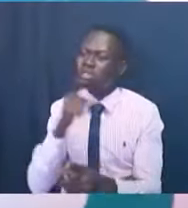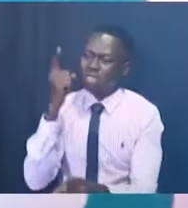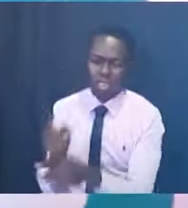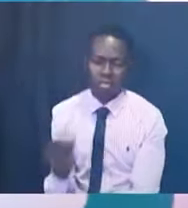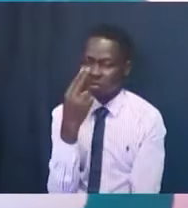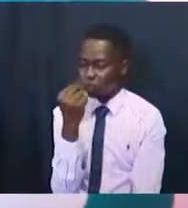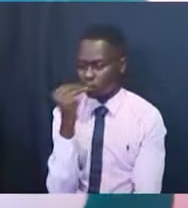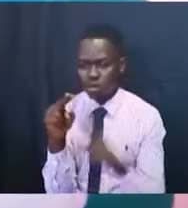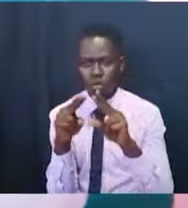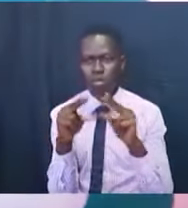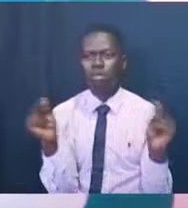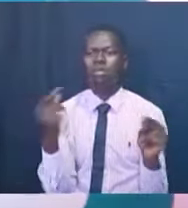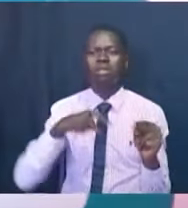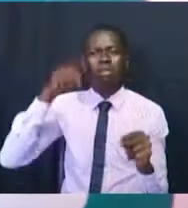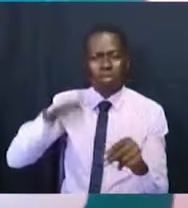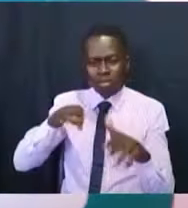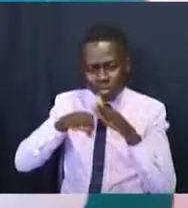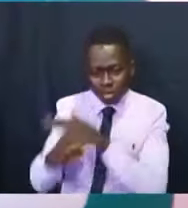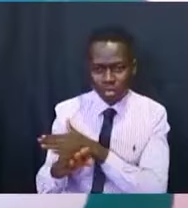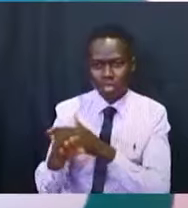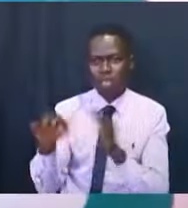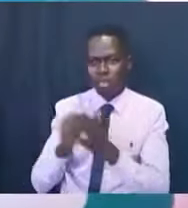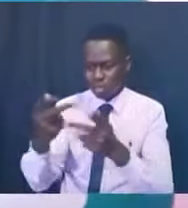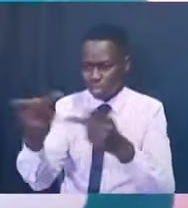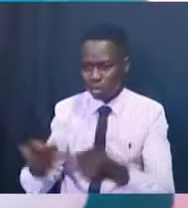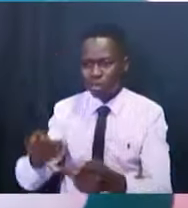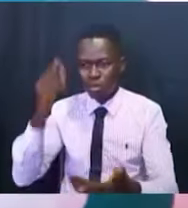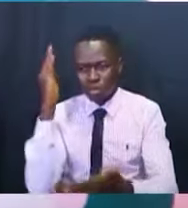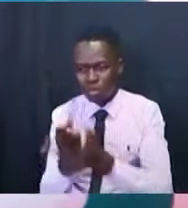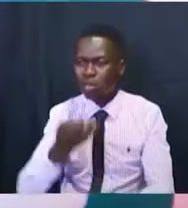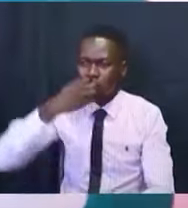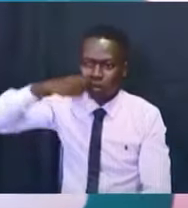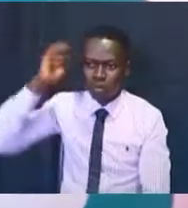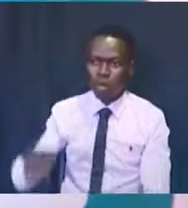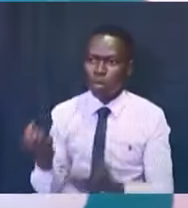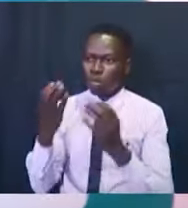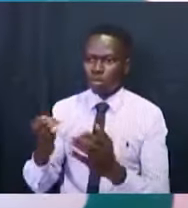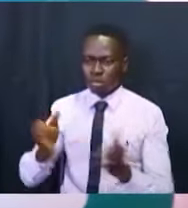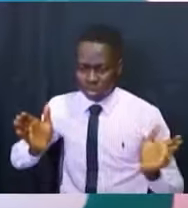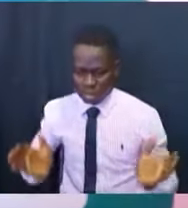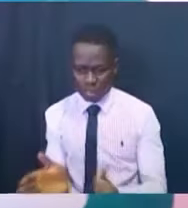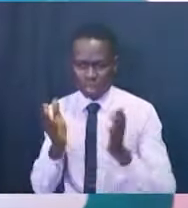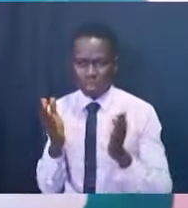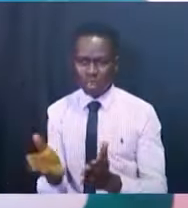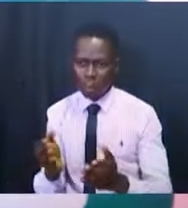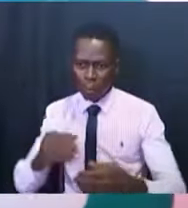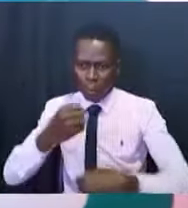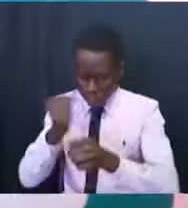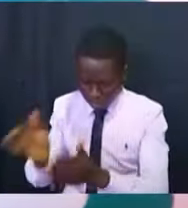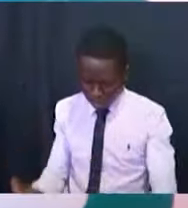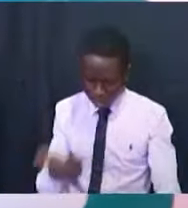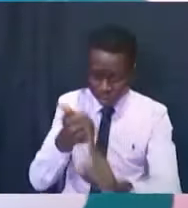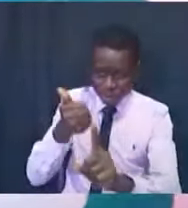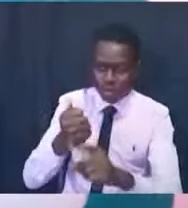joke. We have to go there and combat with evil. And I want you to put on your full armor. For because we